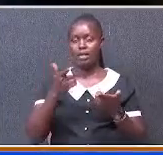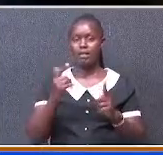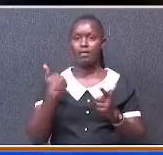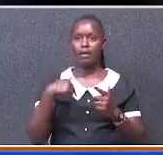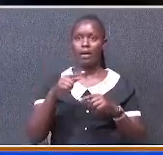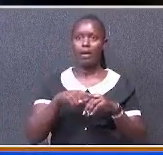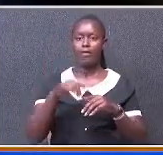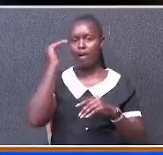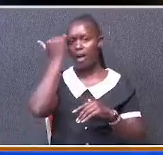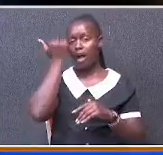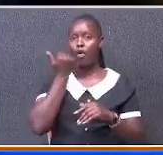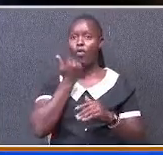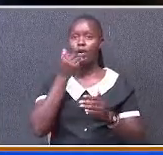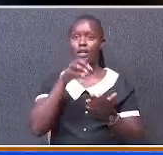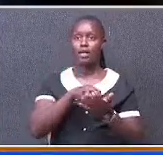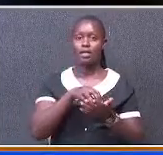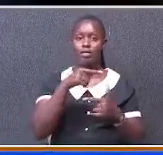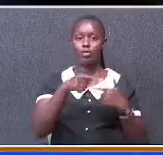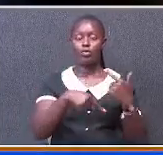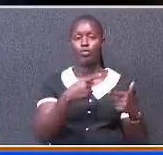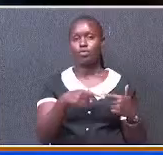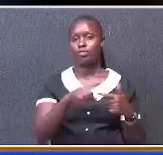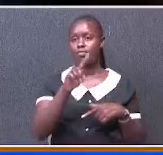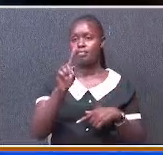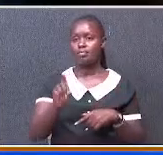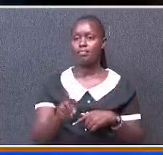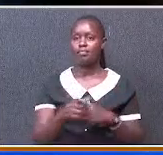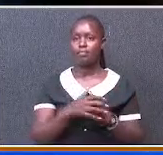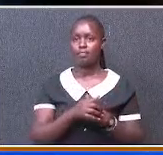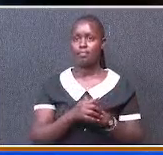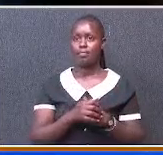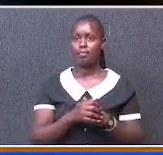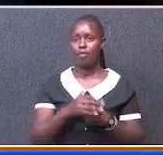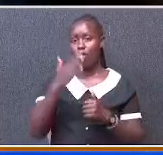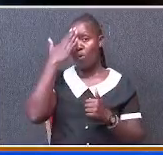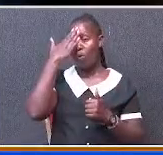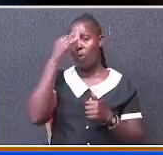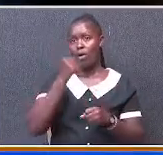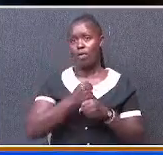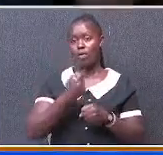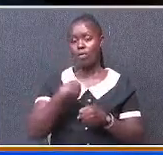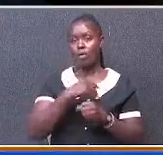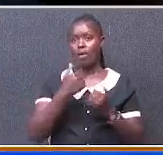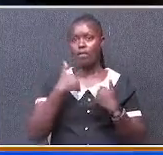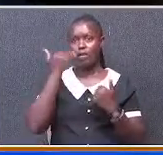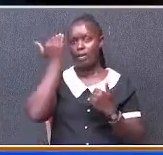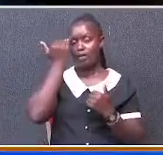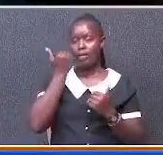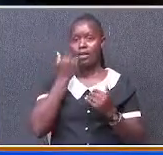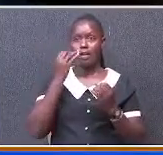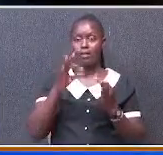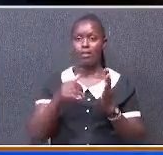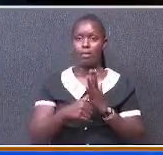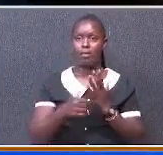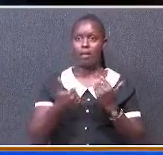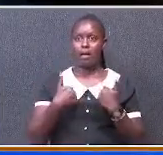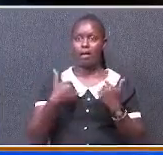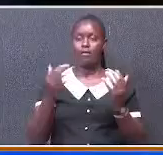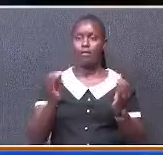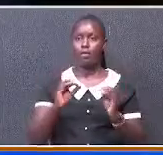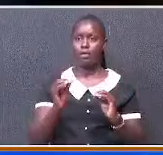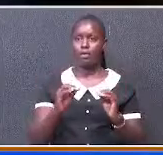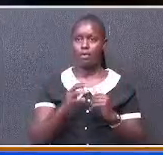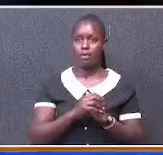case going on? Why do we have them in court if there's no problem?